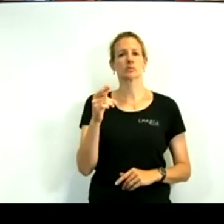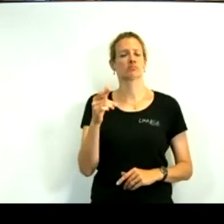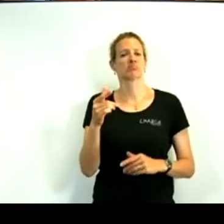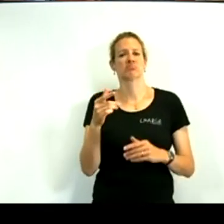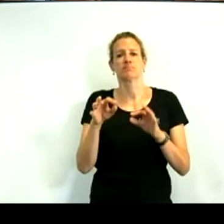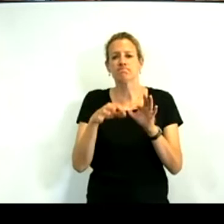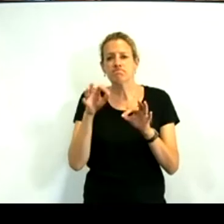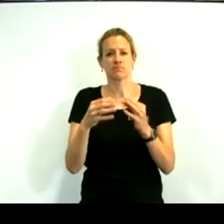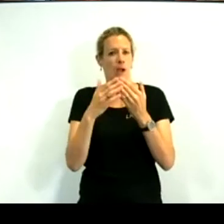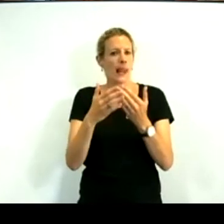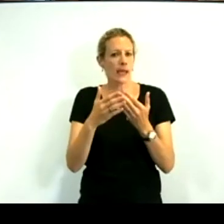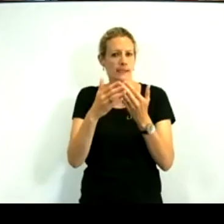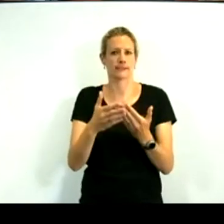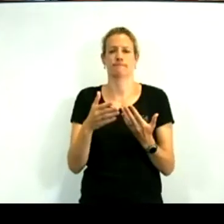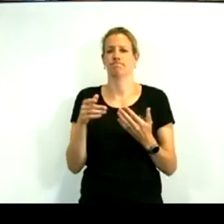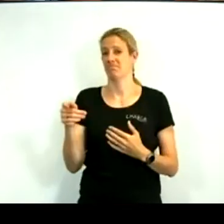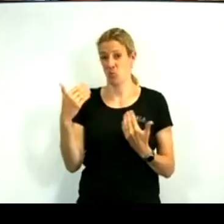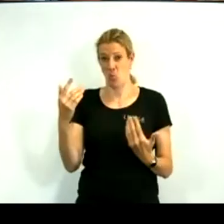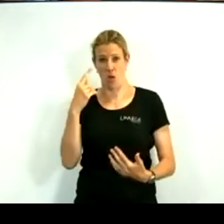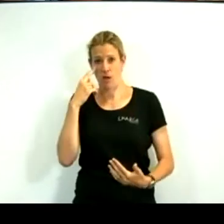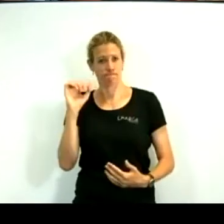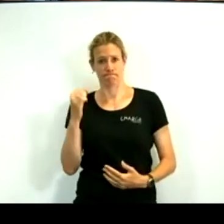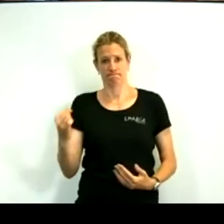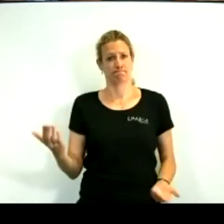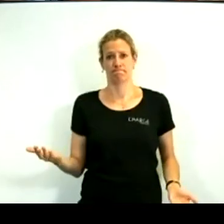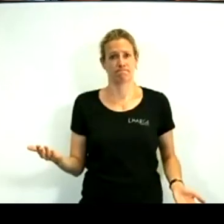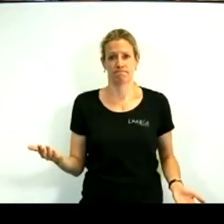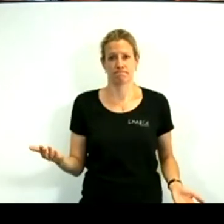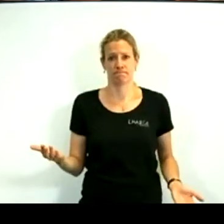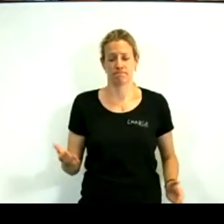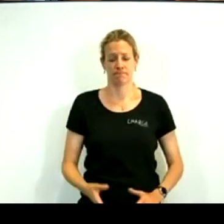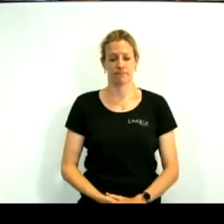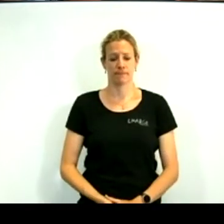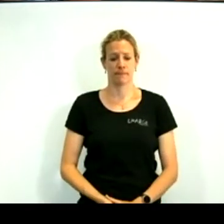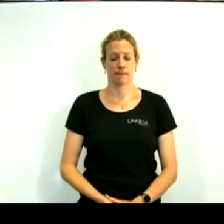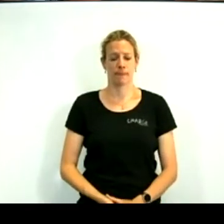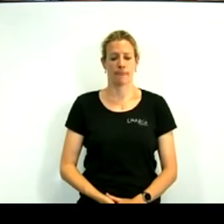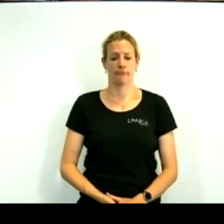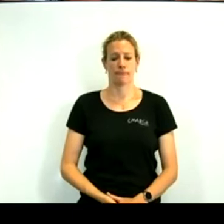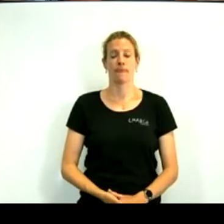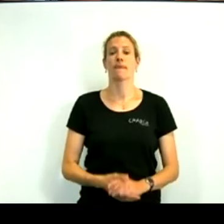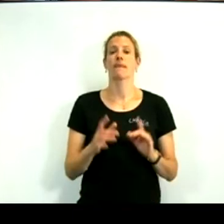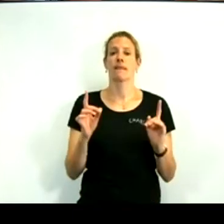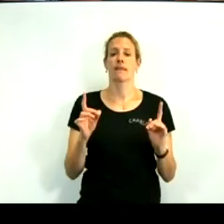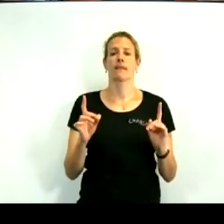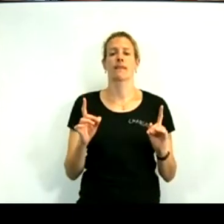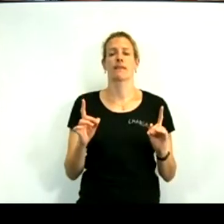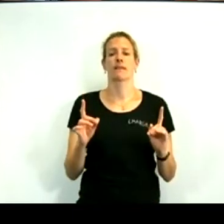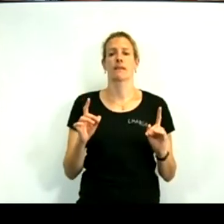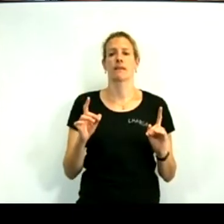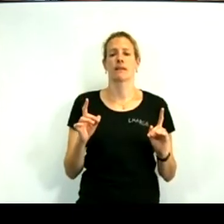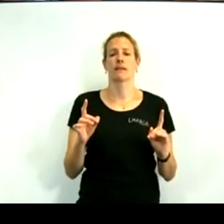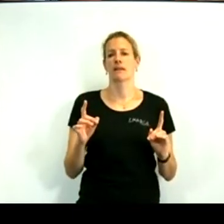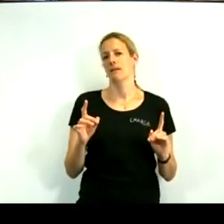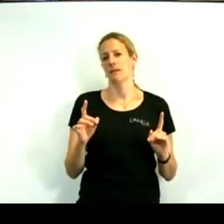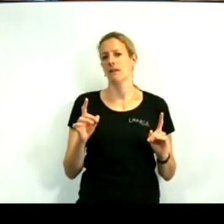for that eye. Now, another thing to talk about before I leave this